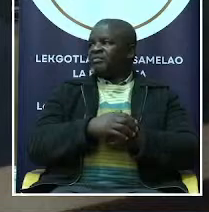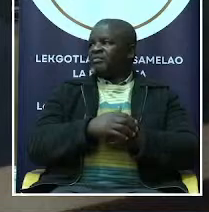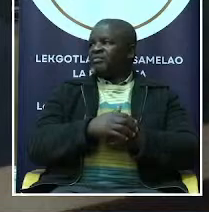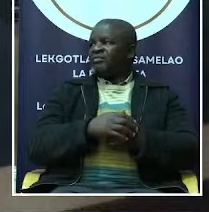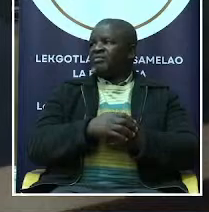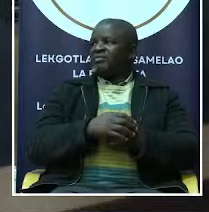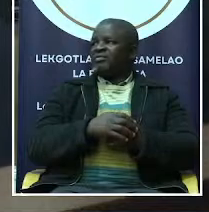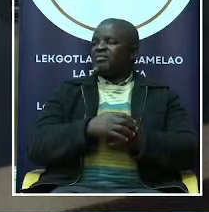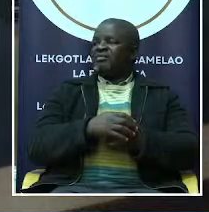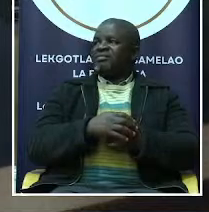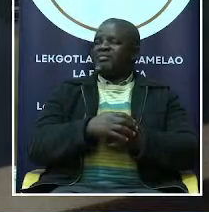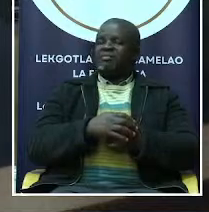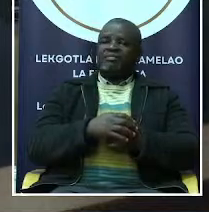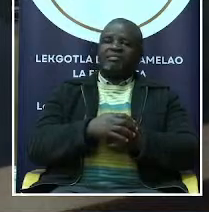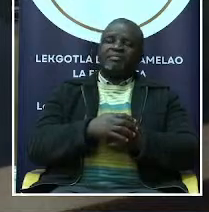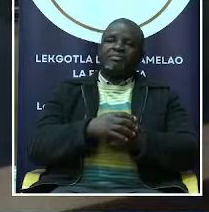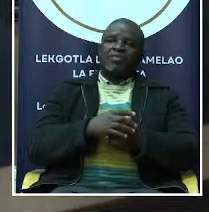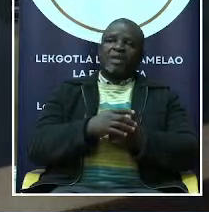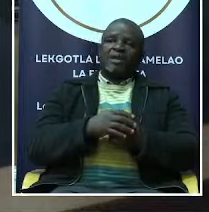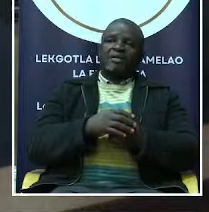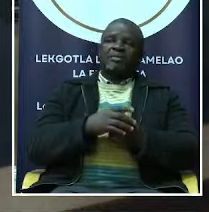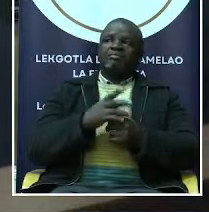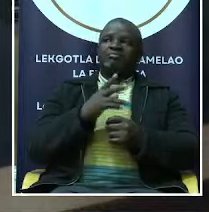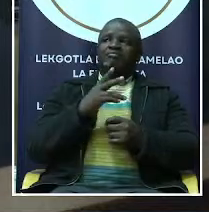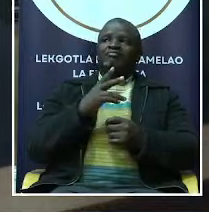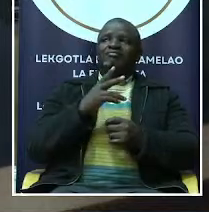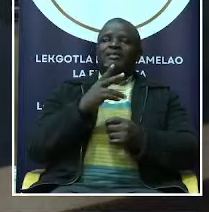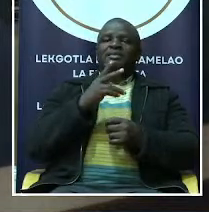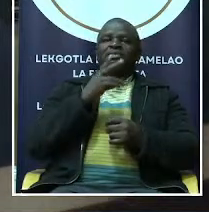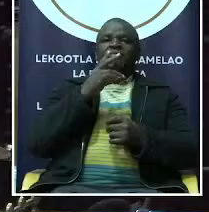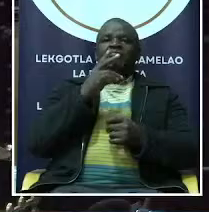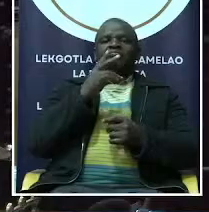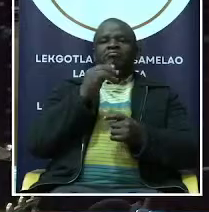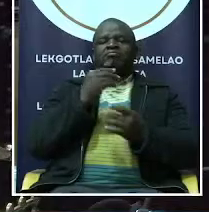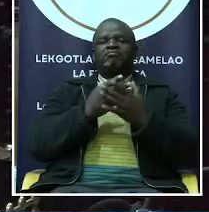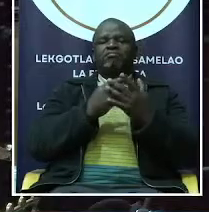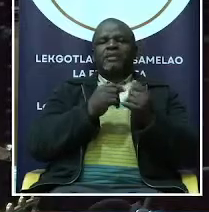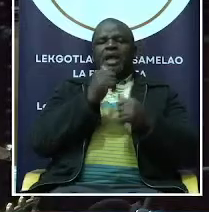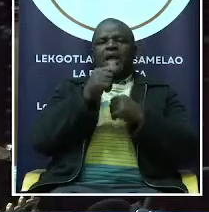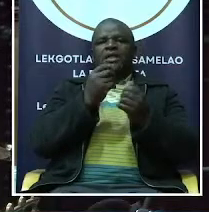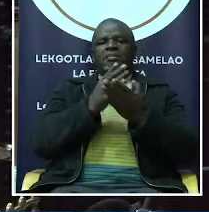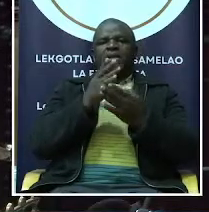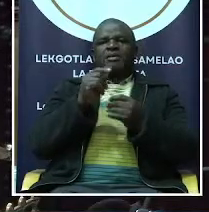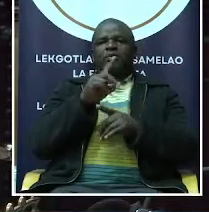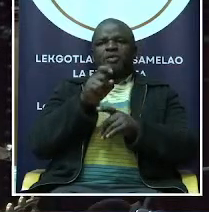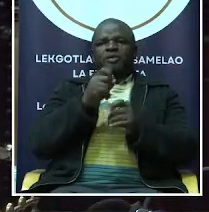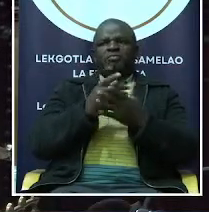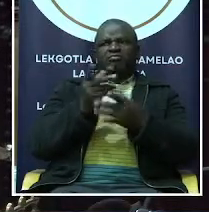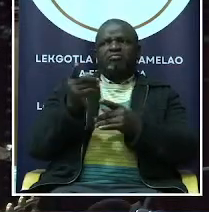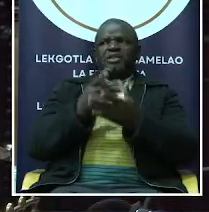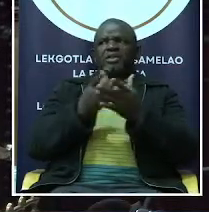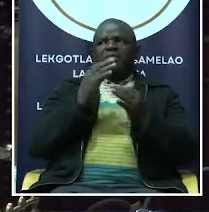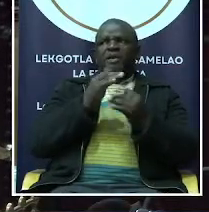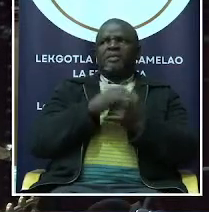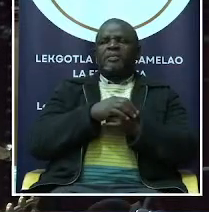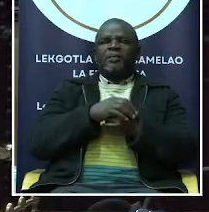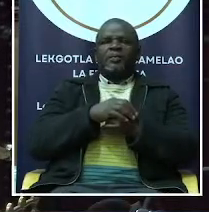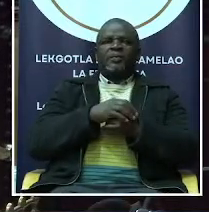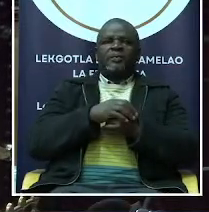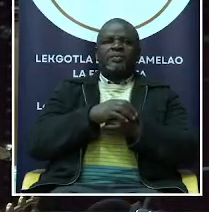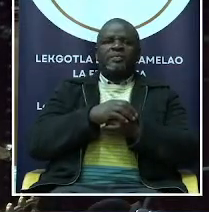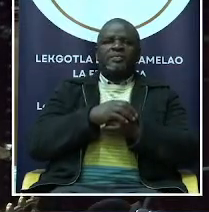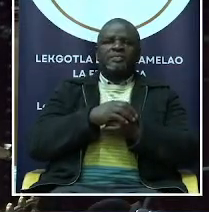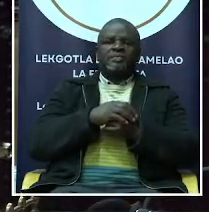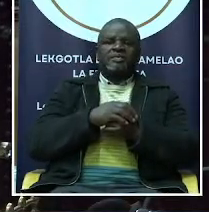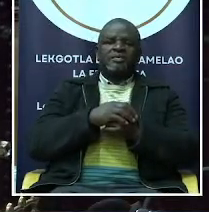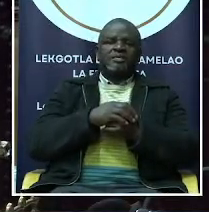Speaker, I didn't get the last part of the question. Can I get clarity? Can she repeat